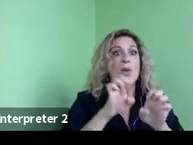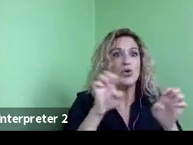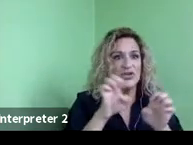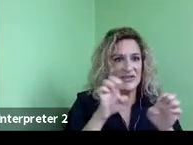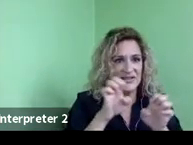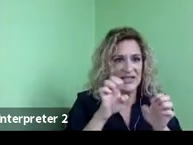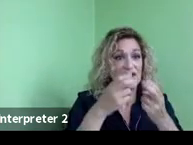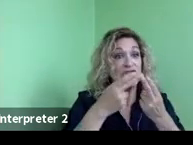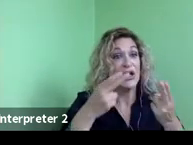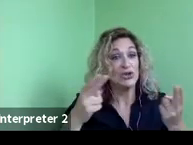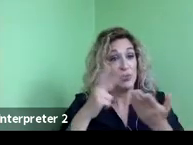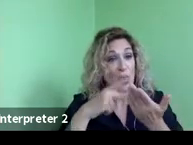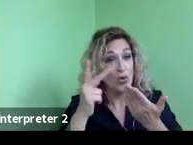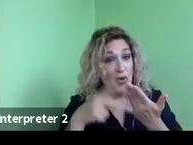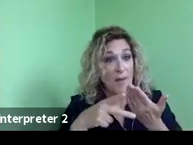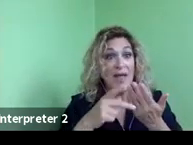you were providing.